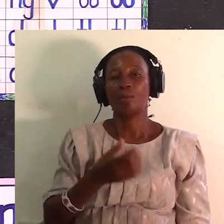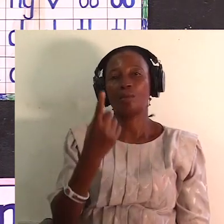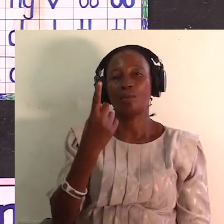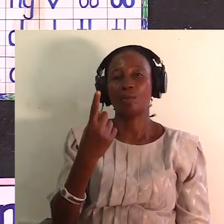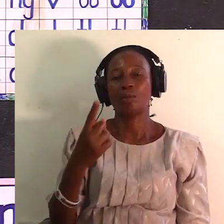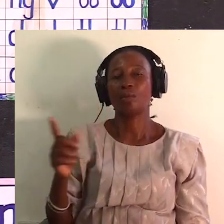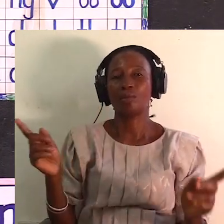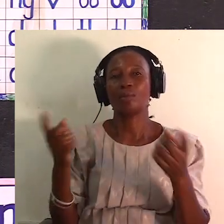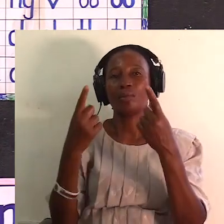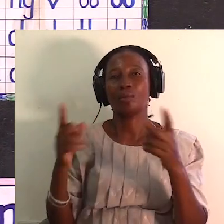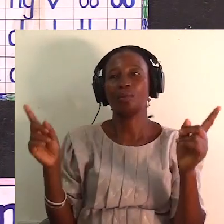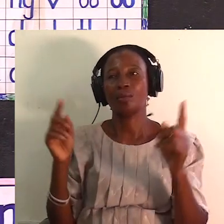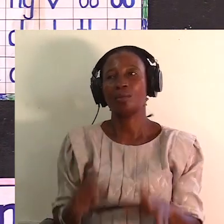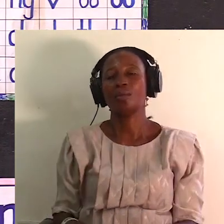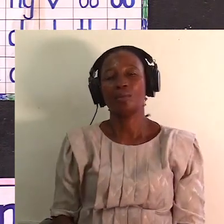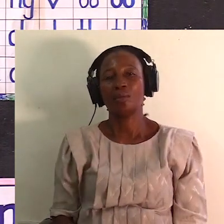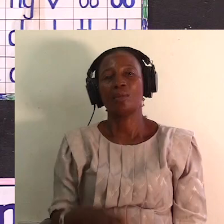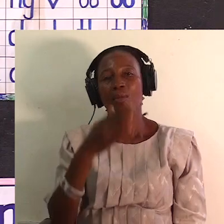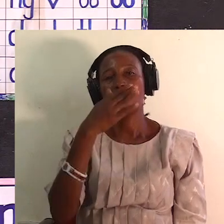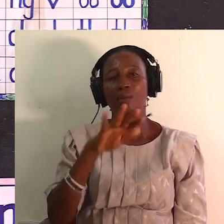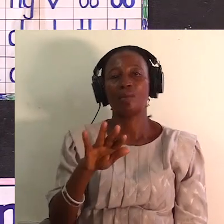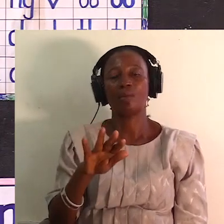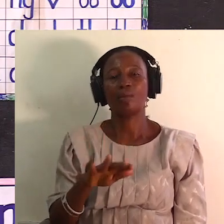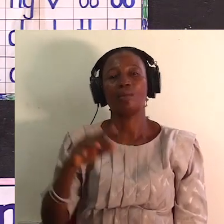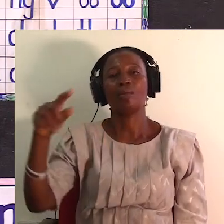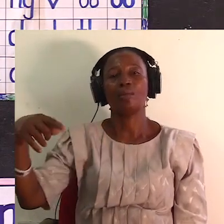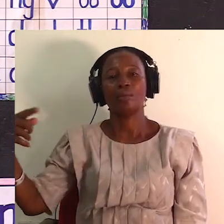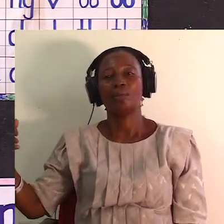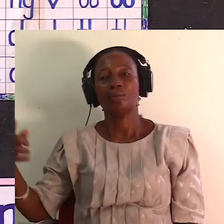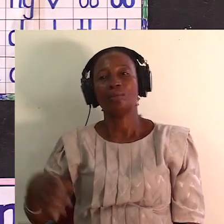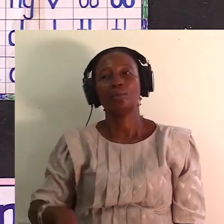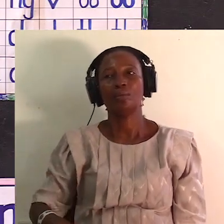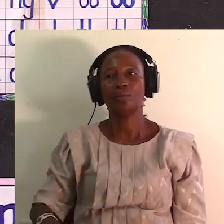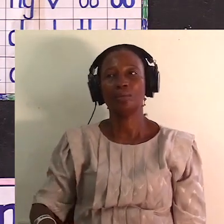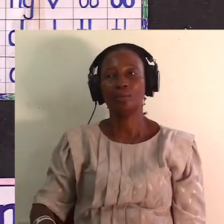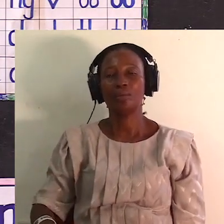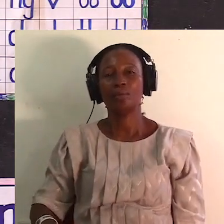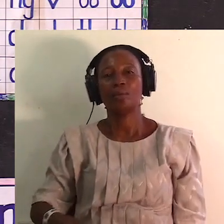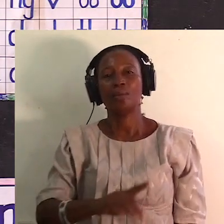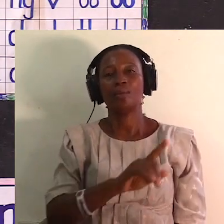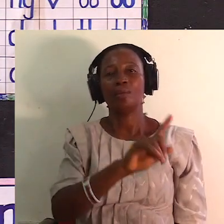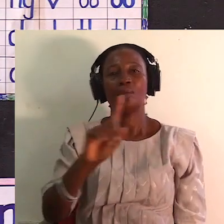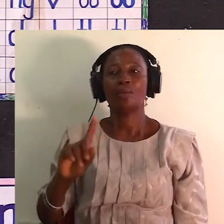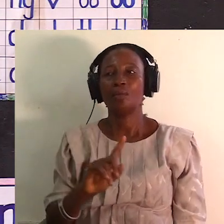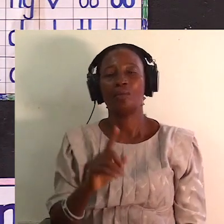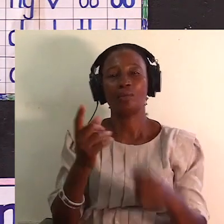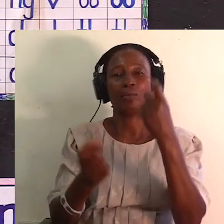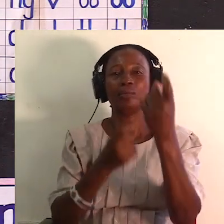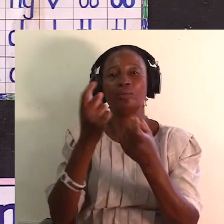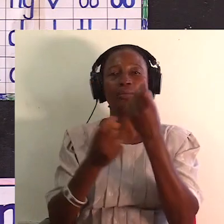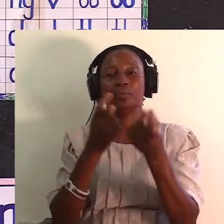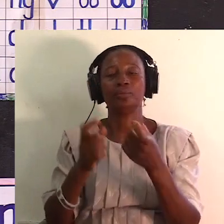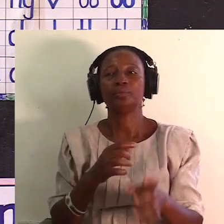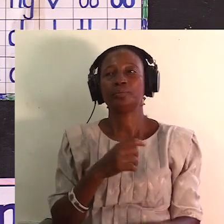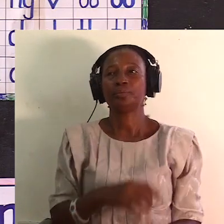one song. Let's choose one from the sounds we